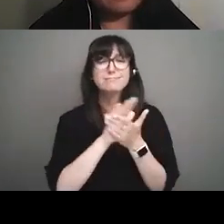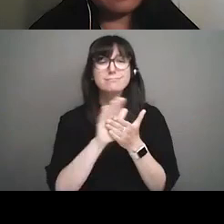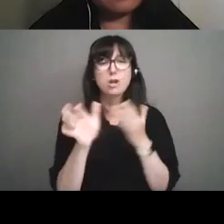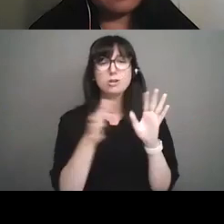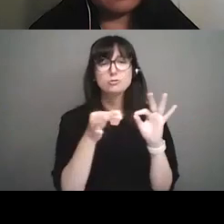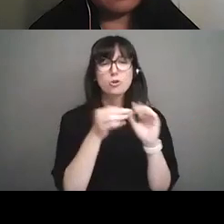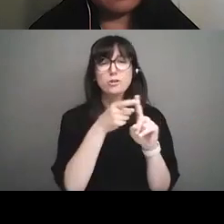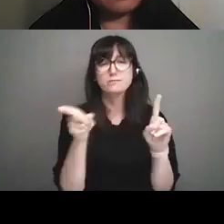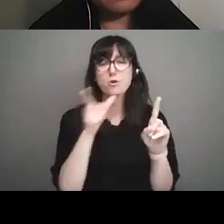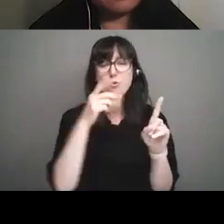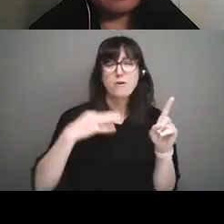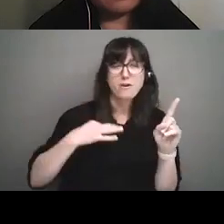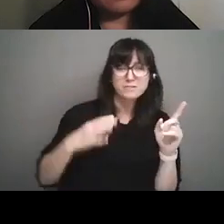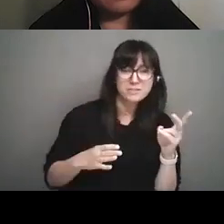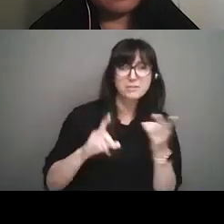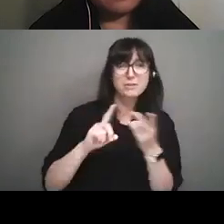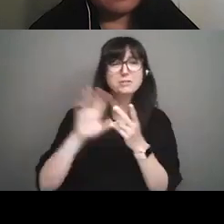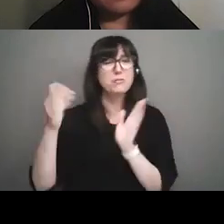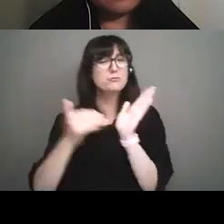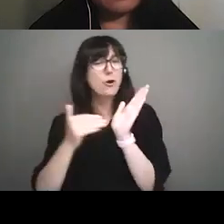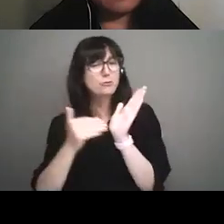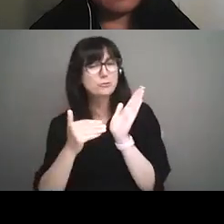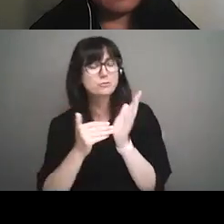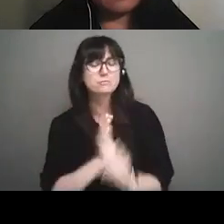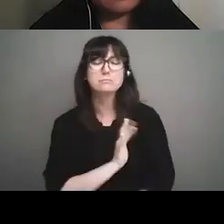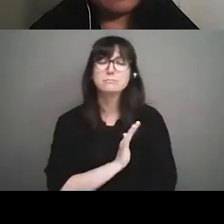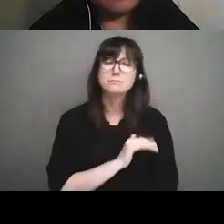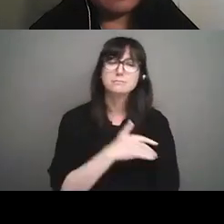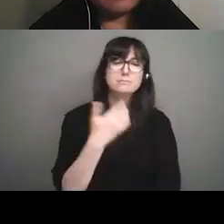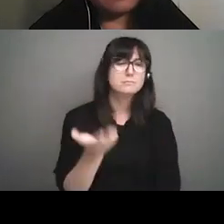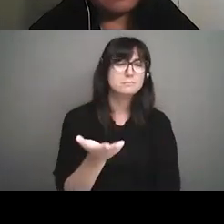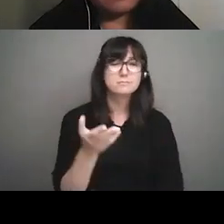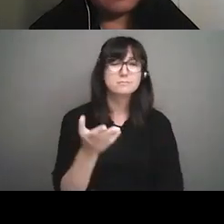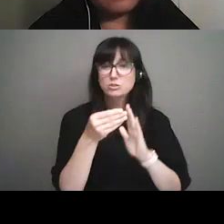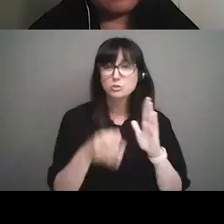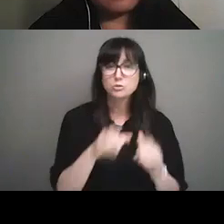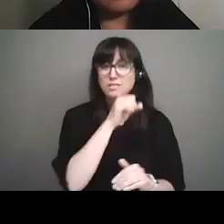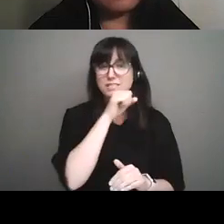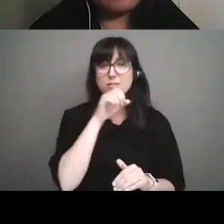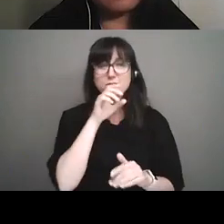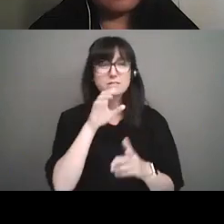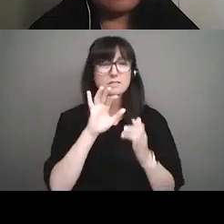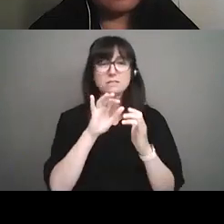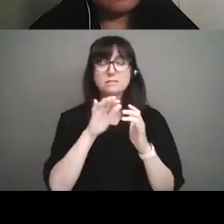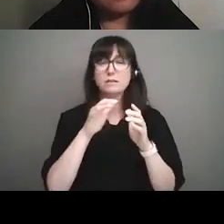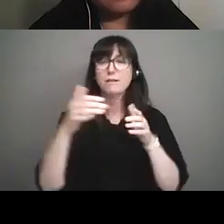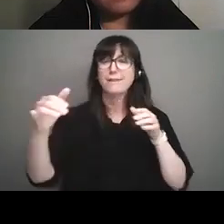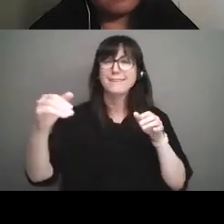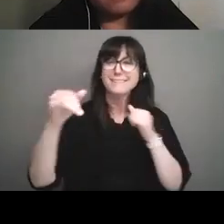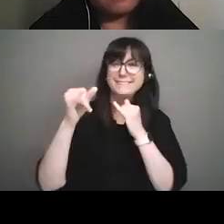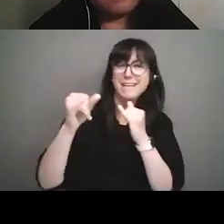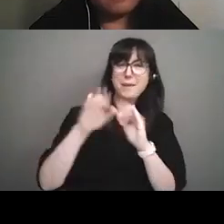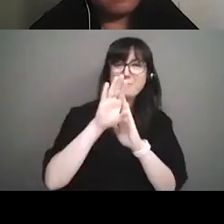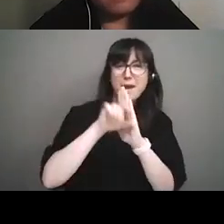from volunteers and the referring healthcare providers, students and seniors connect on their backgrounds, their hobbies, they